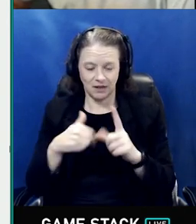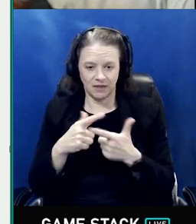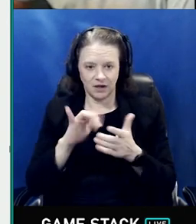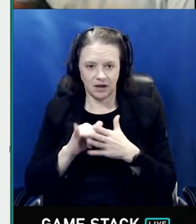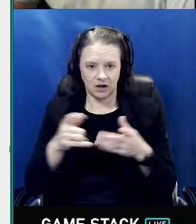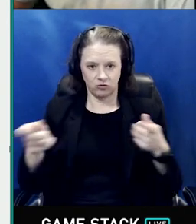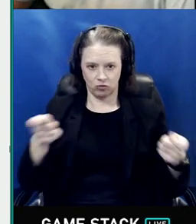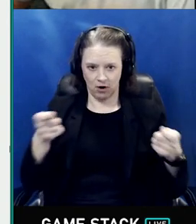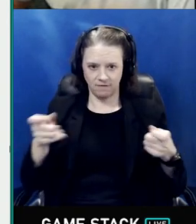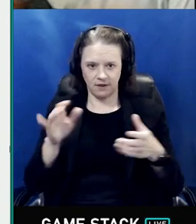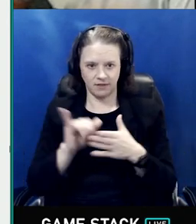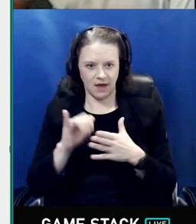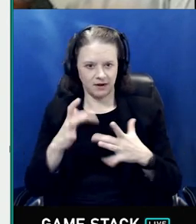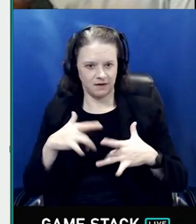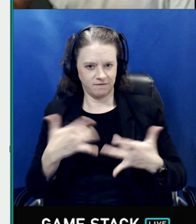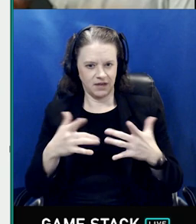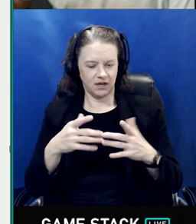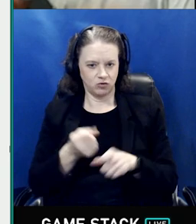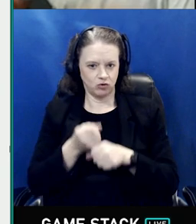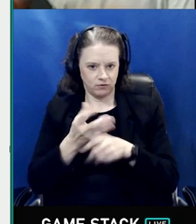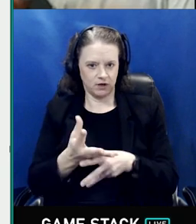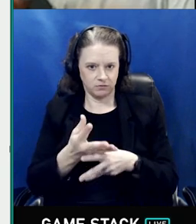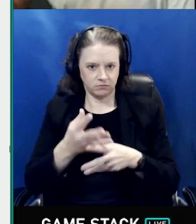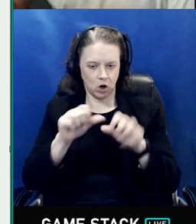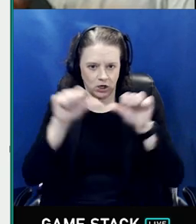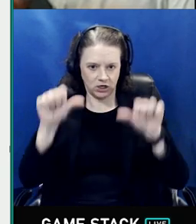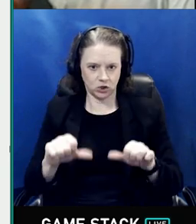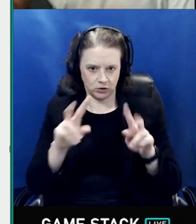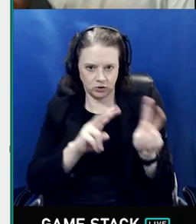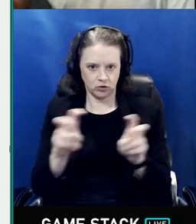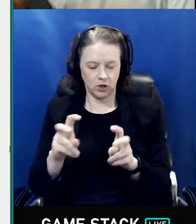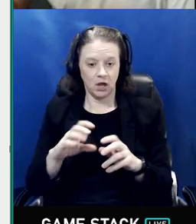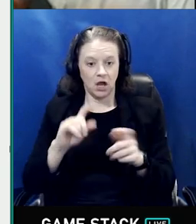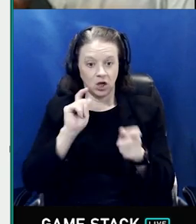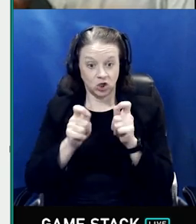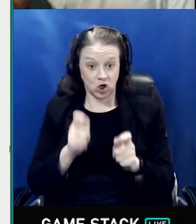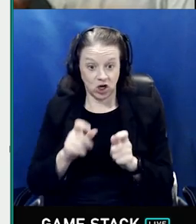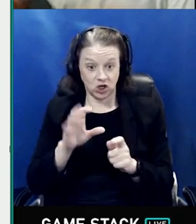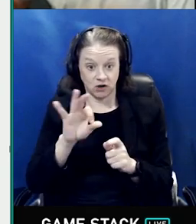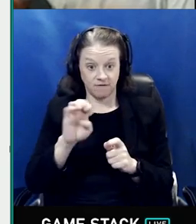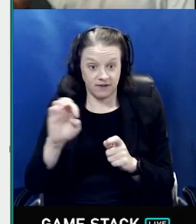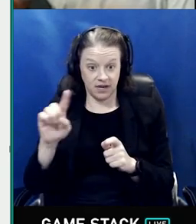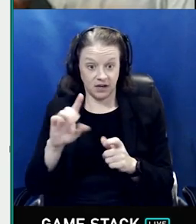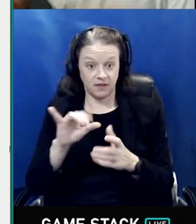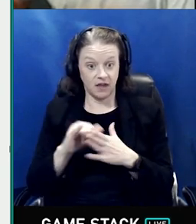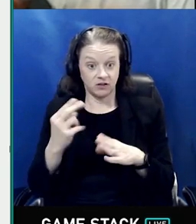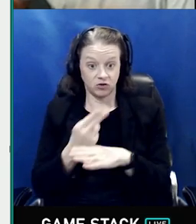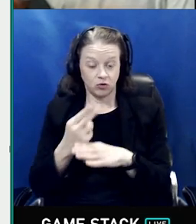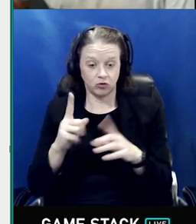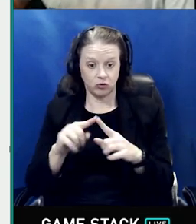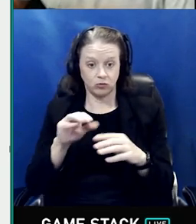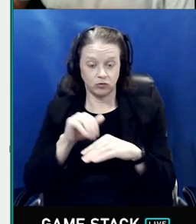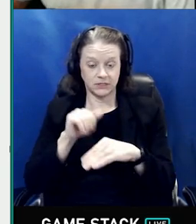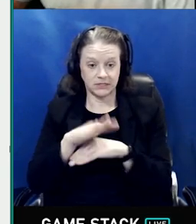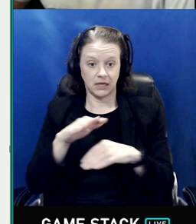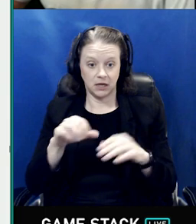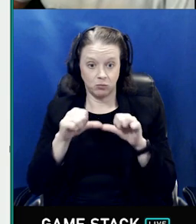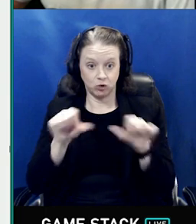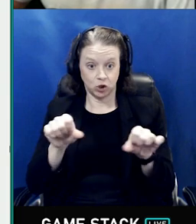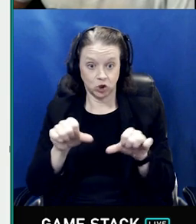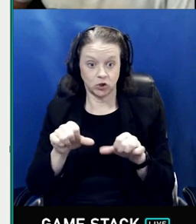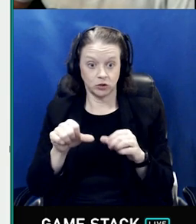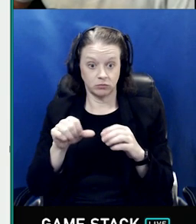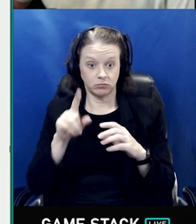architectures. In this example here, change feed is used within Azure Functions to send push notifications to game players.